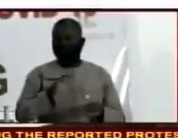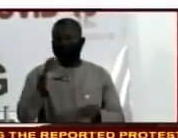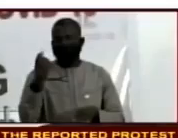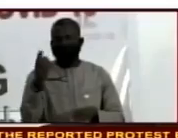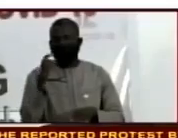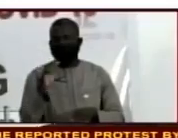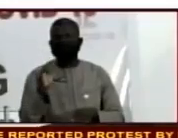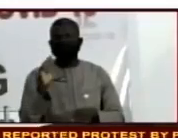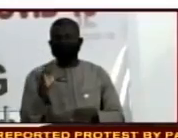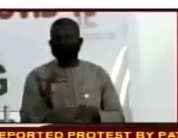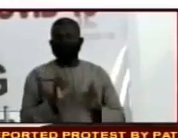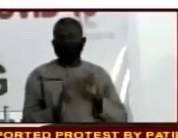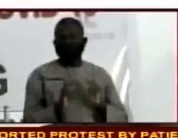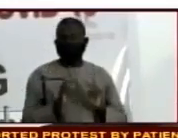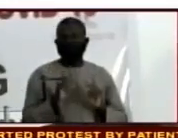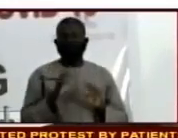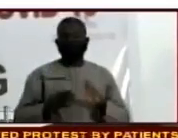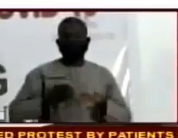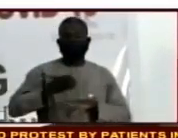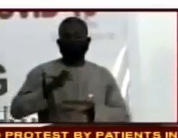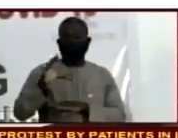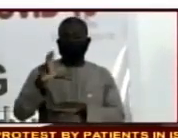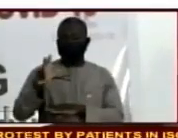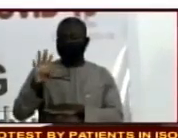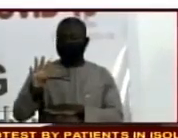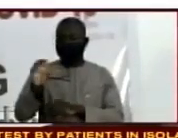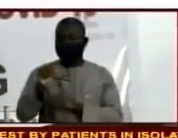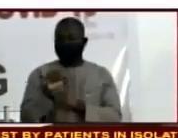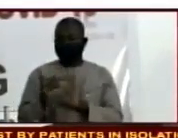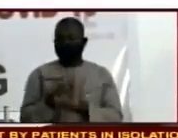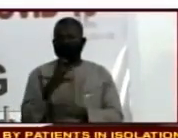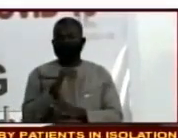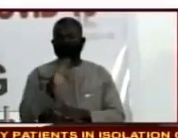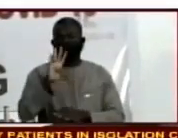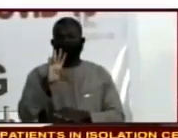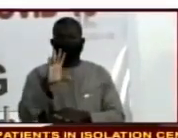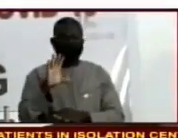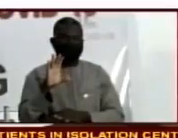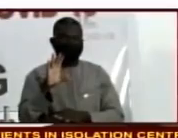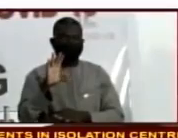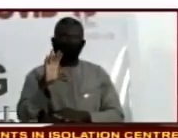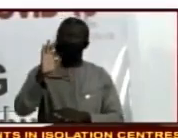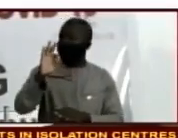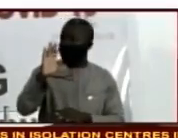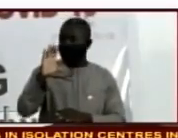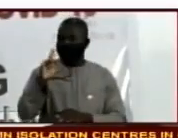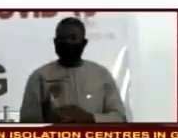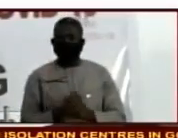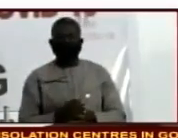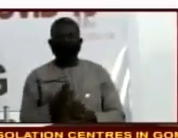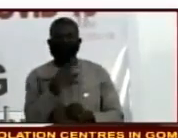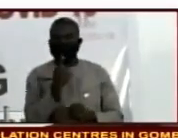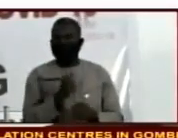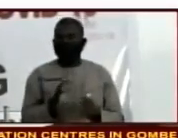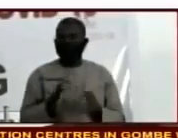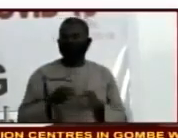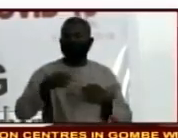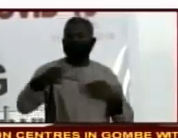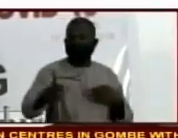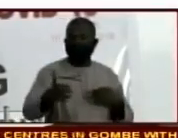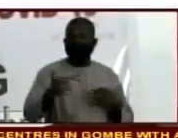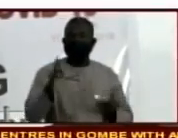across 34 states and the FCT. With the accelerated registration and rapid expansion, the register